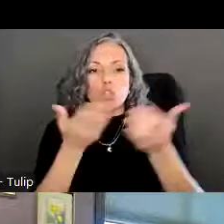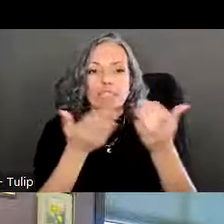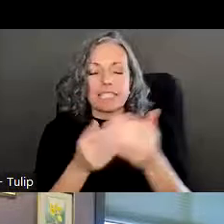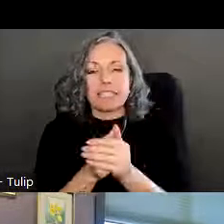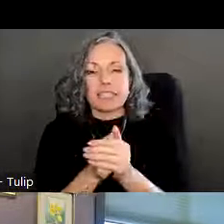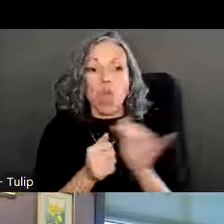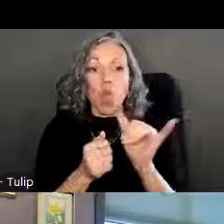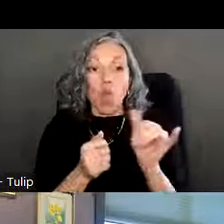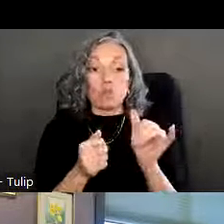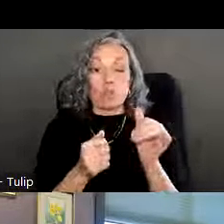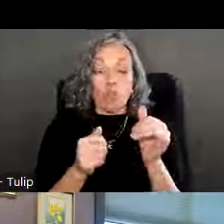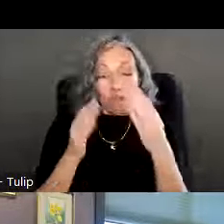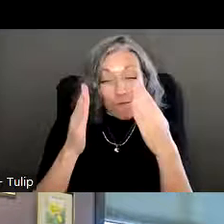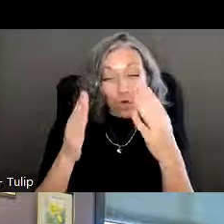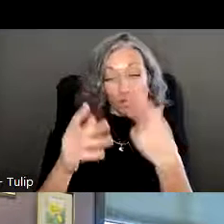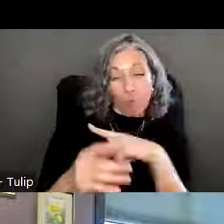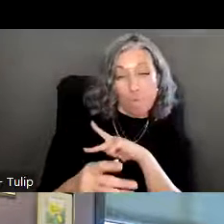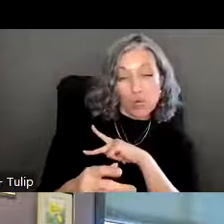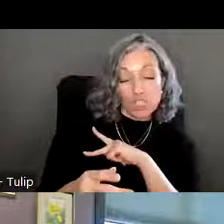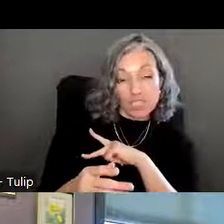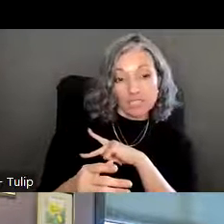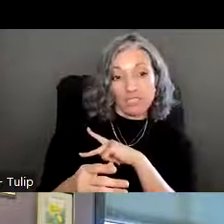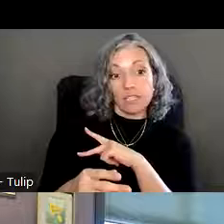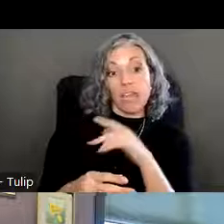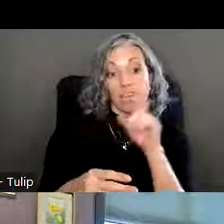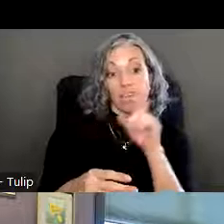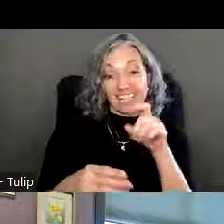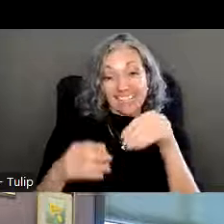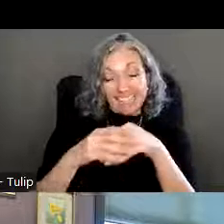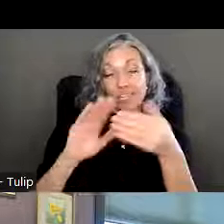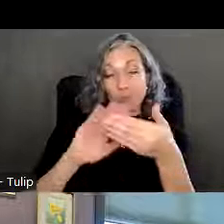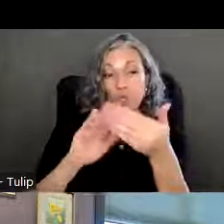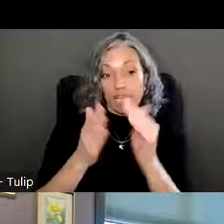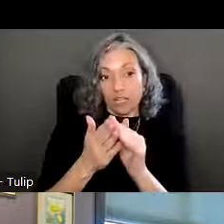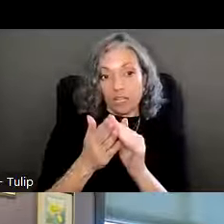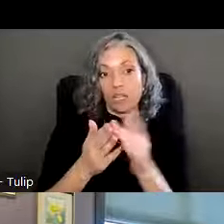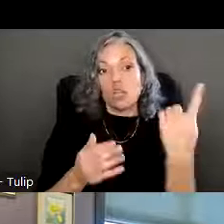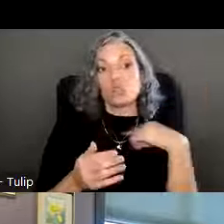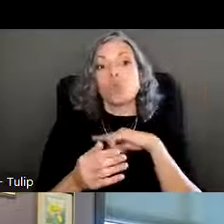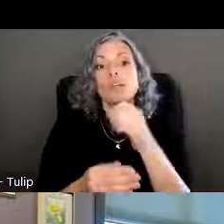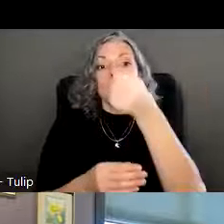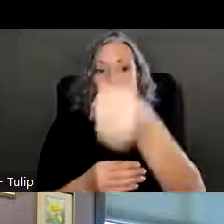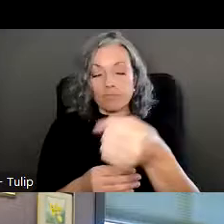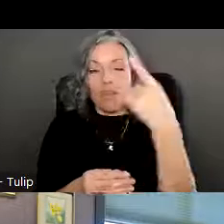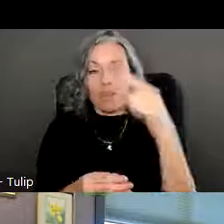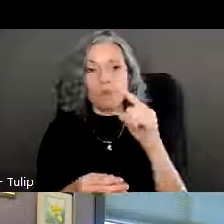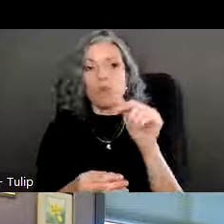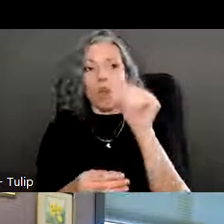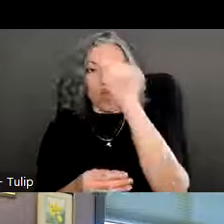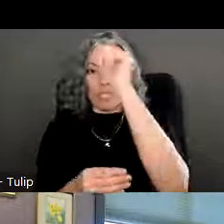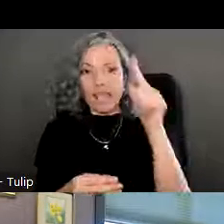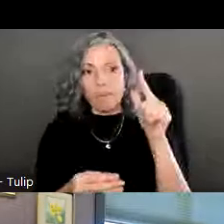very person-centered care models to the needs in our community. So we became designated as an Alzheimer Daycare Resource Center